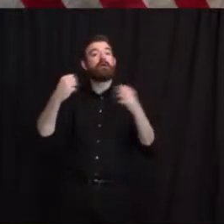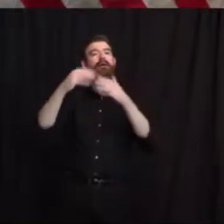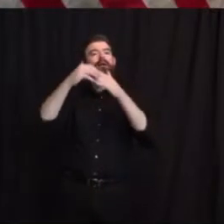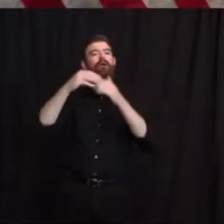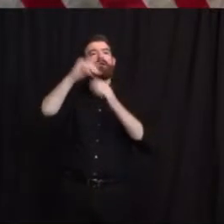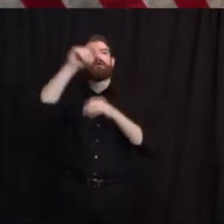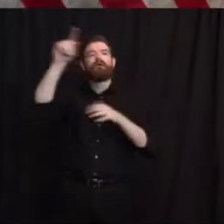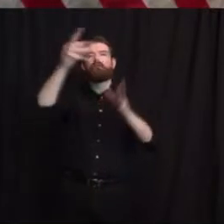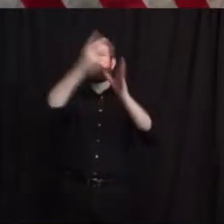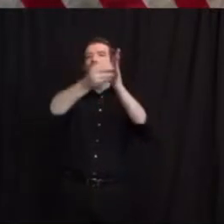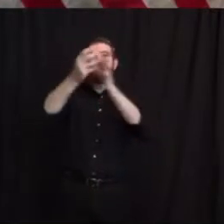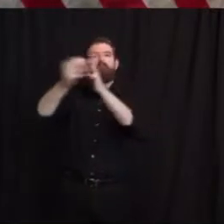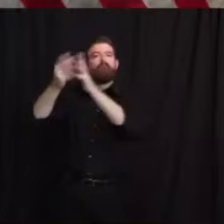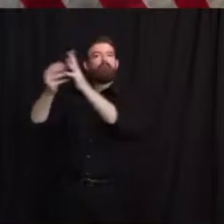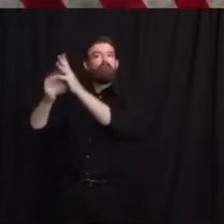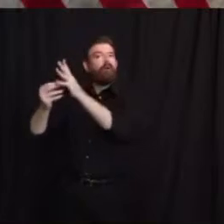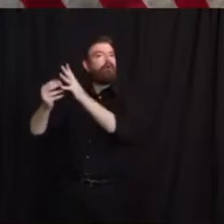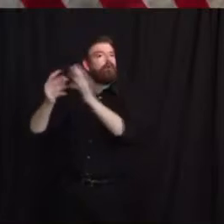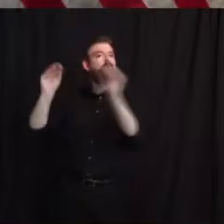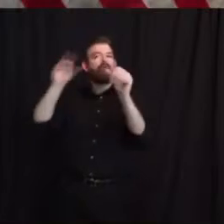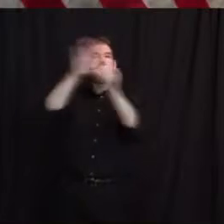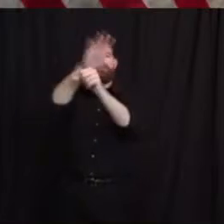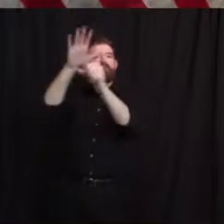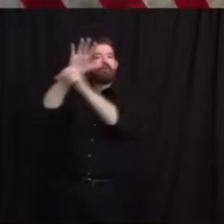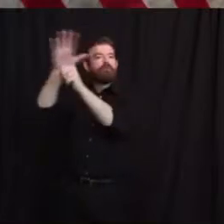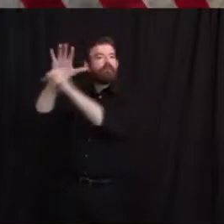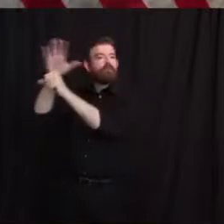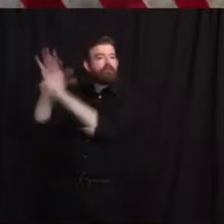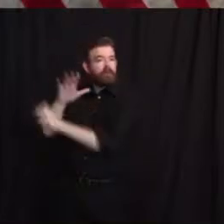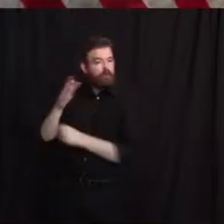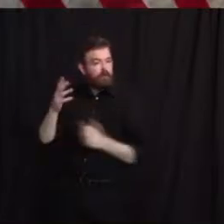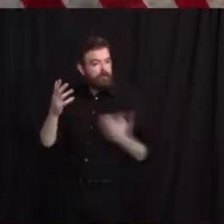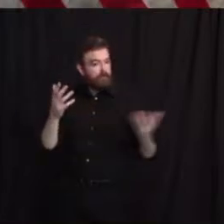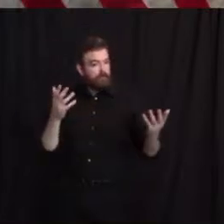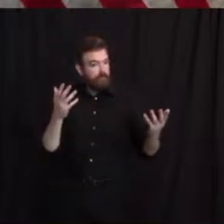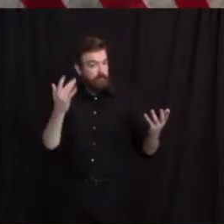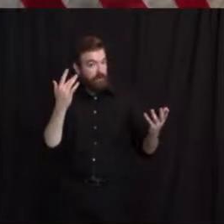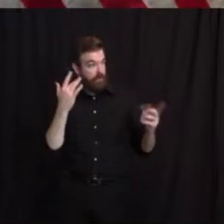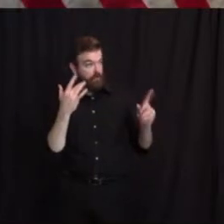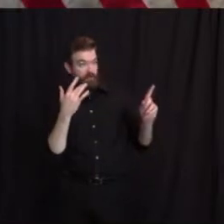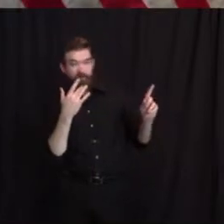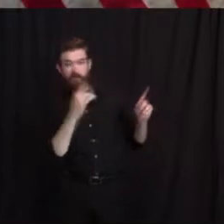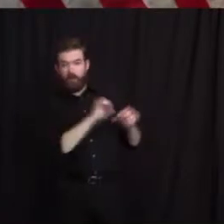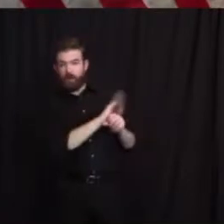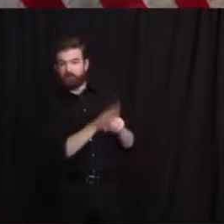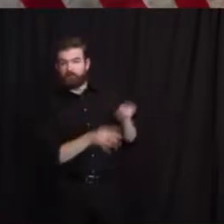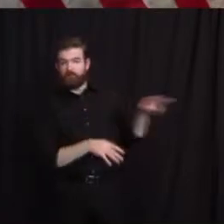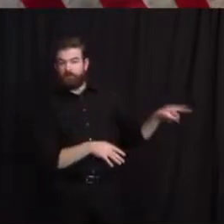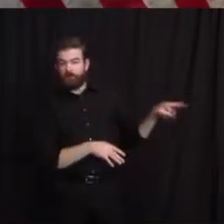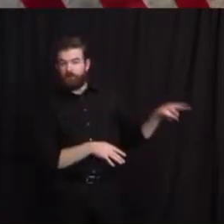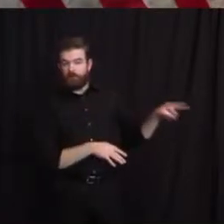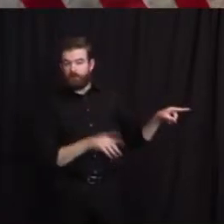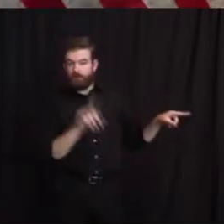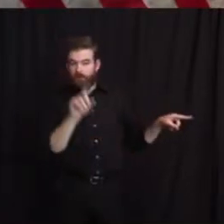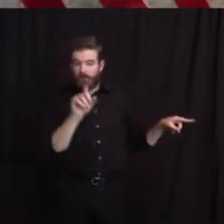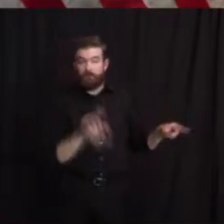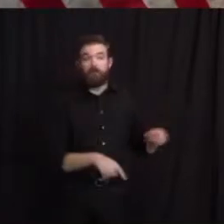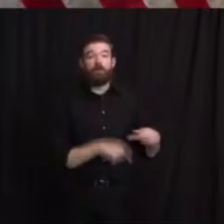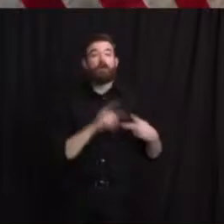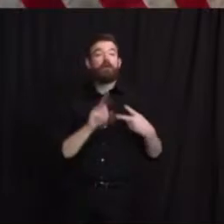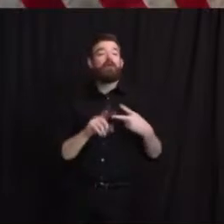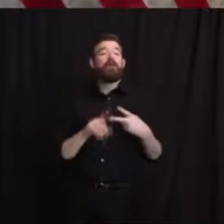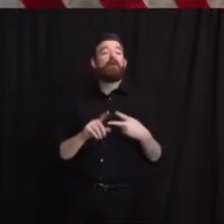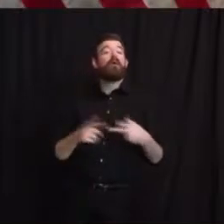coronavirus response? And have we been able to parse out where new cases are coming from in the COVID-19 pandemic? Do you know